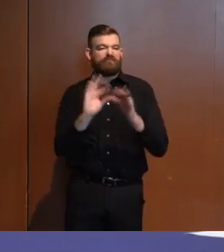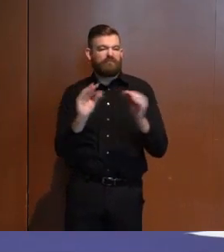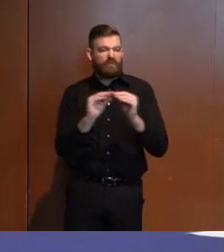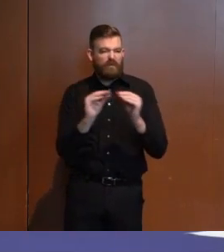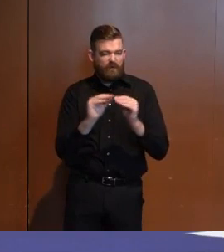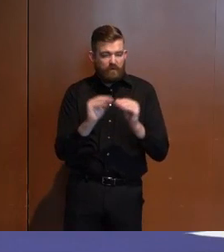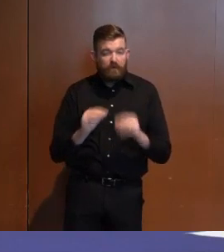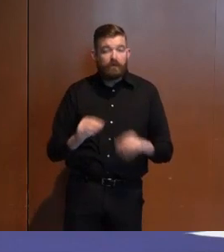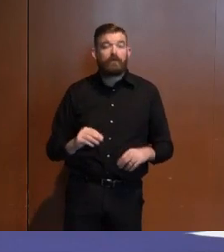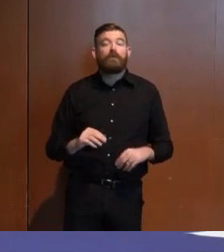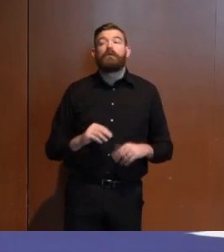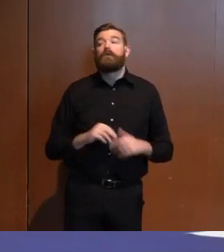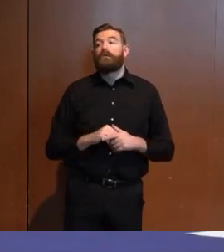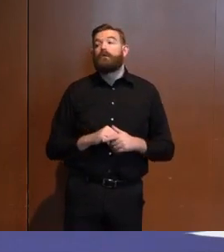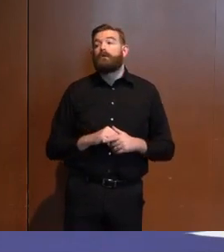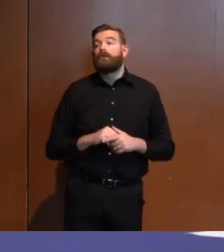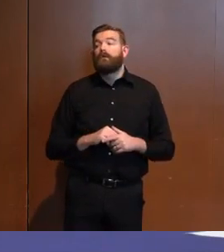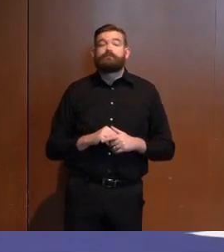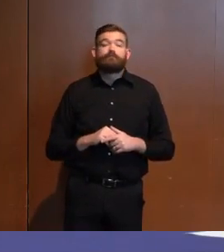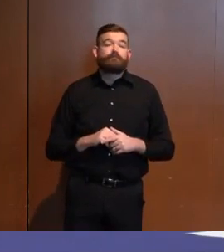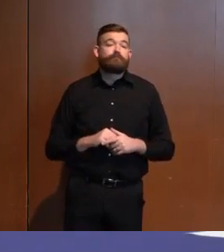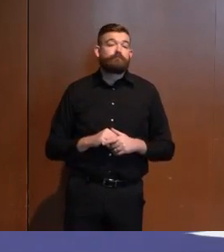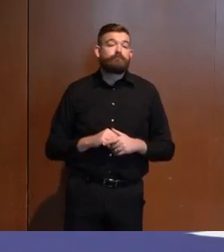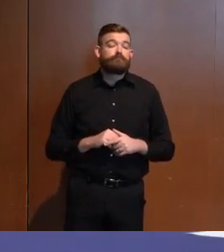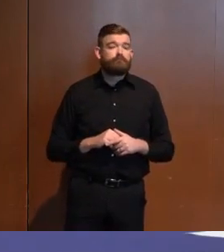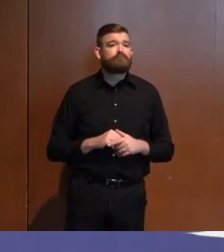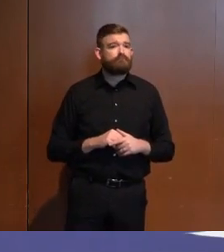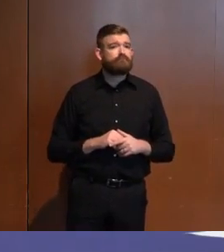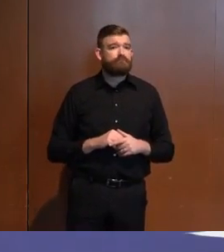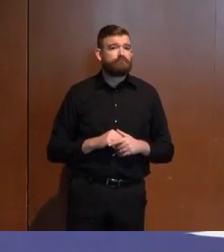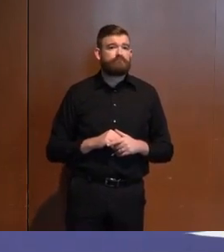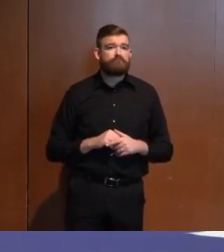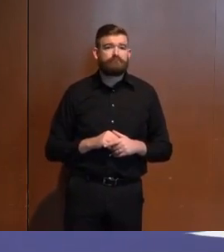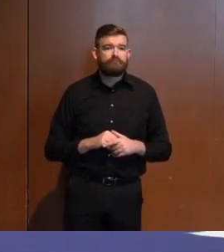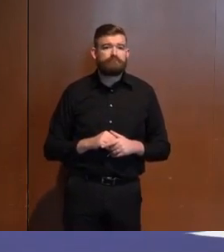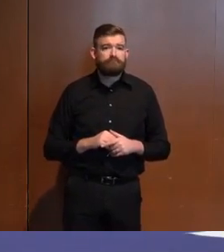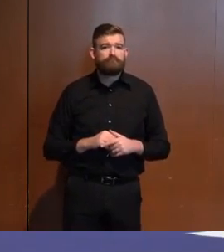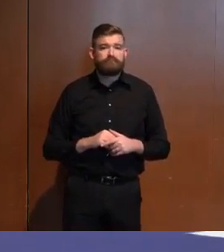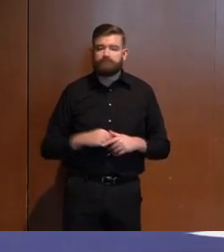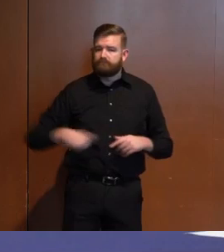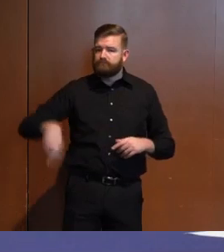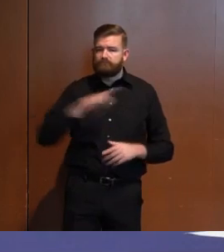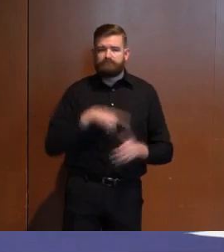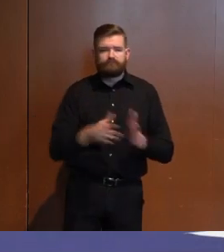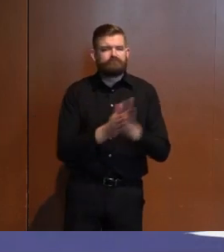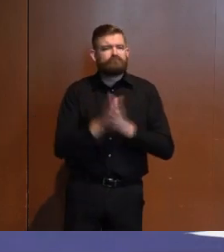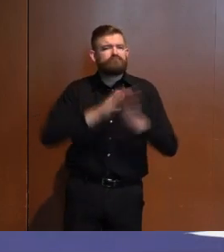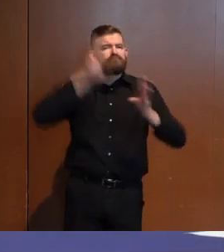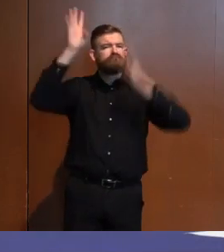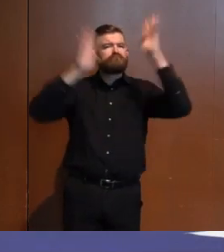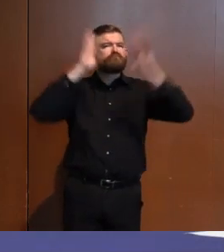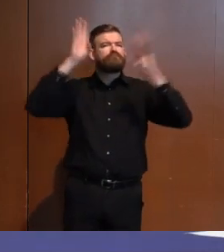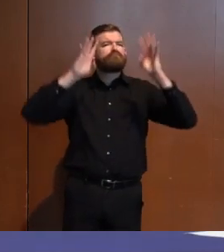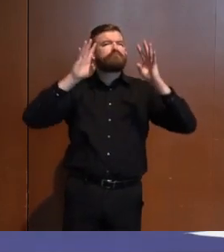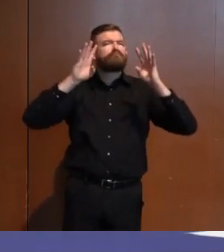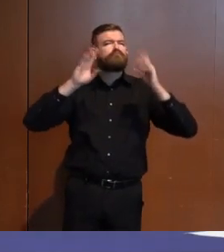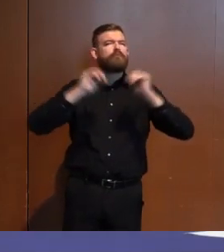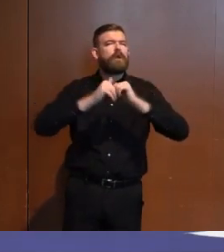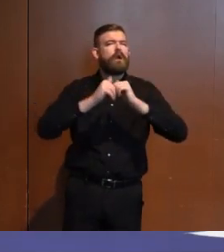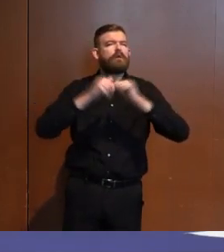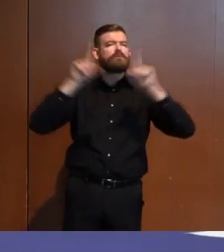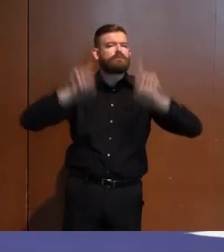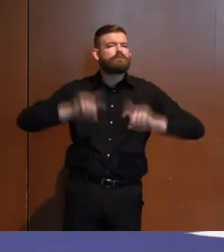momentum around a variety of innovative tests. And if any of that comes to fruition in scale, and that's the